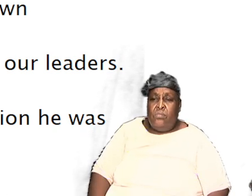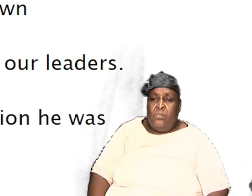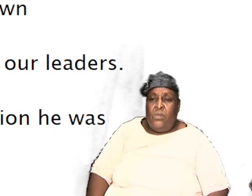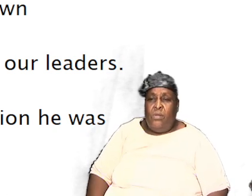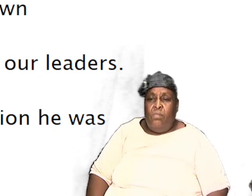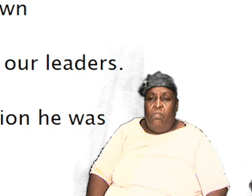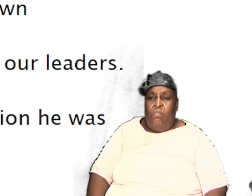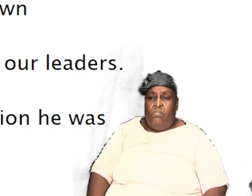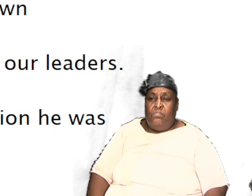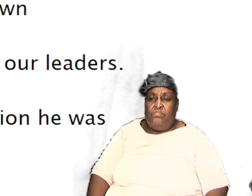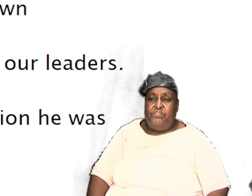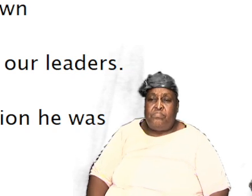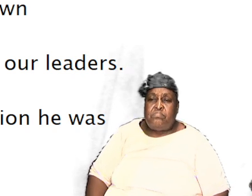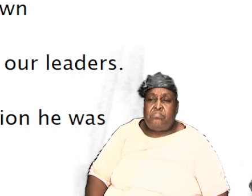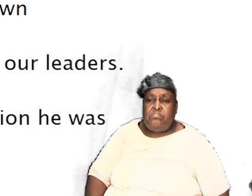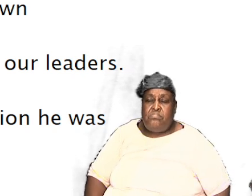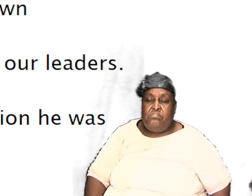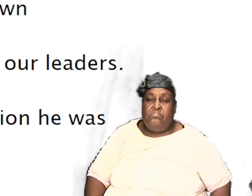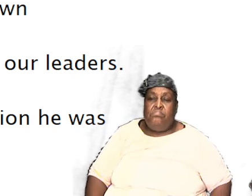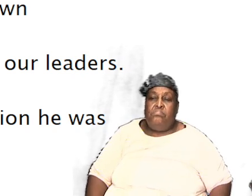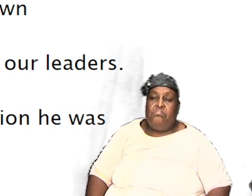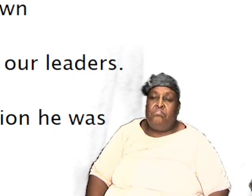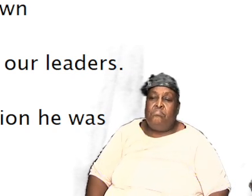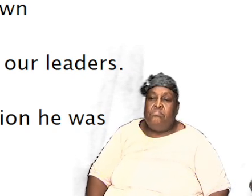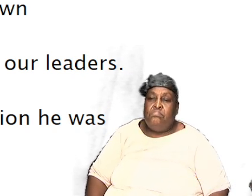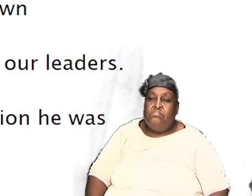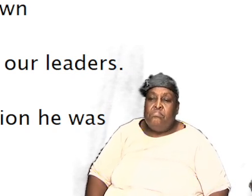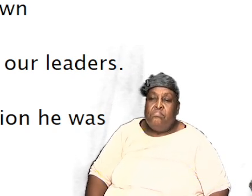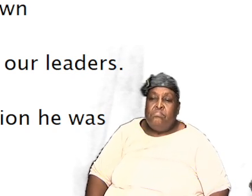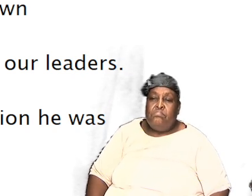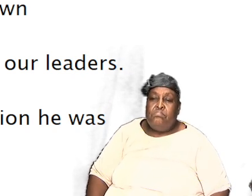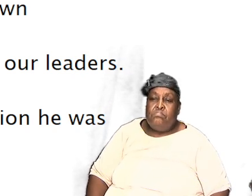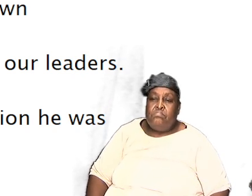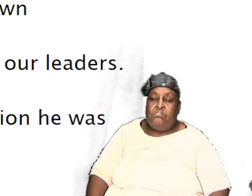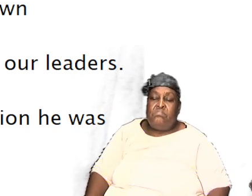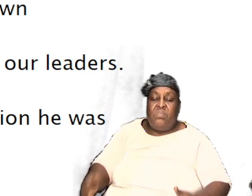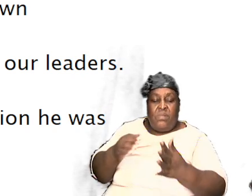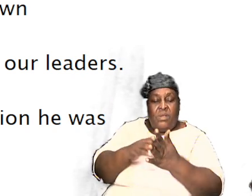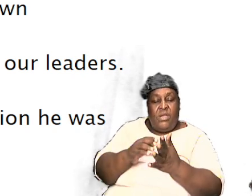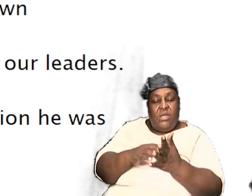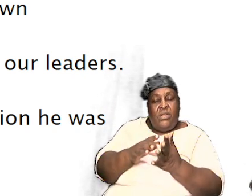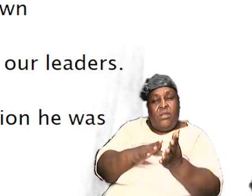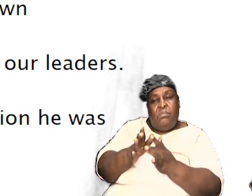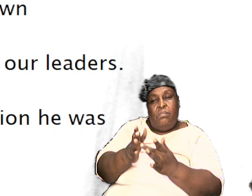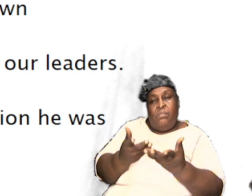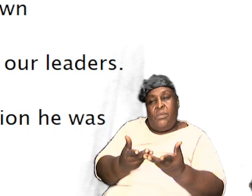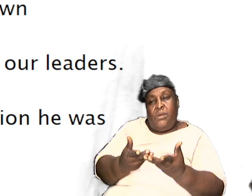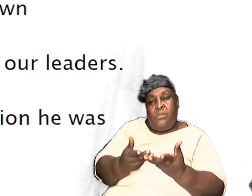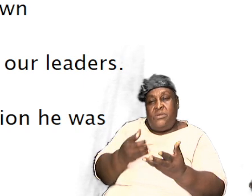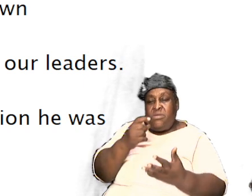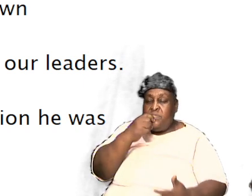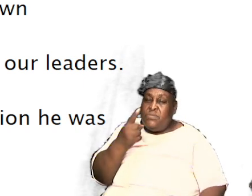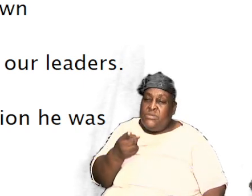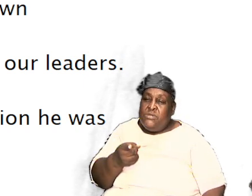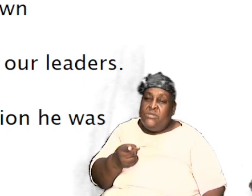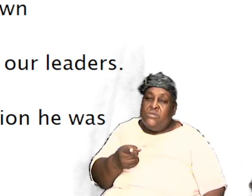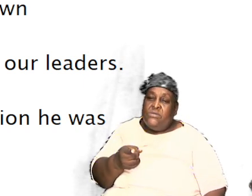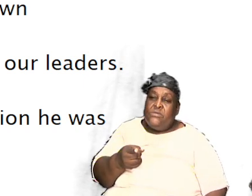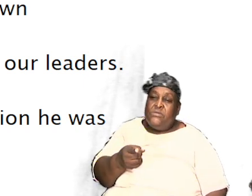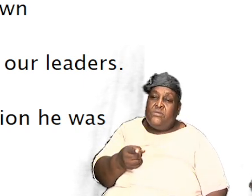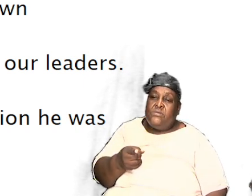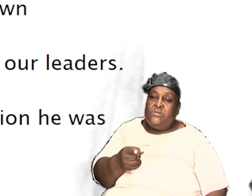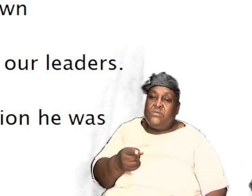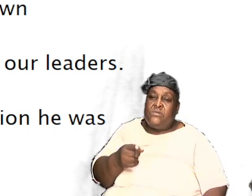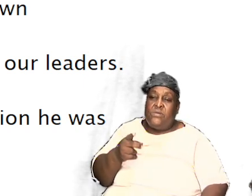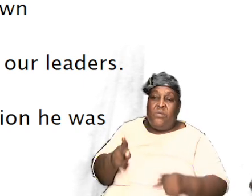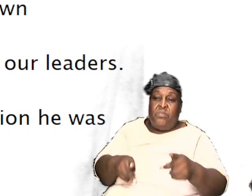in Leviticus chapter 17, 10 to 12, again the Bible talks about, you know, that